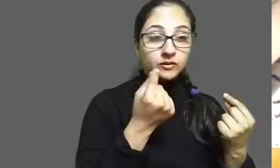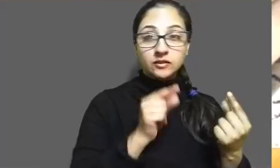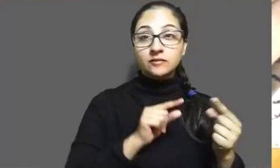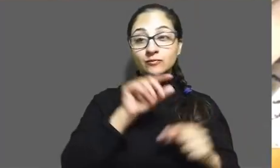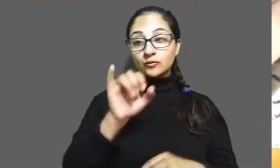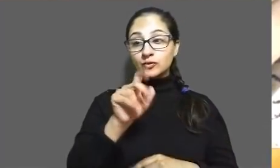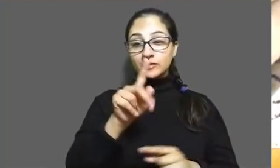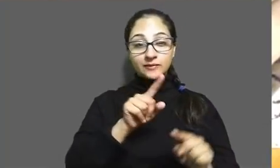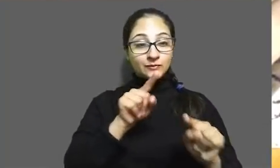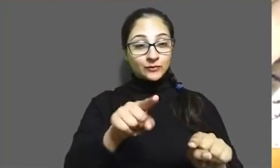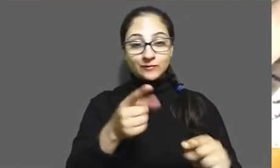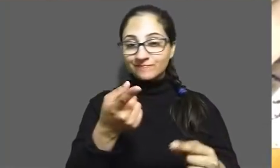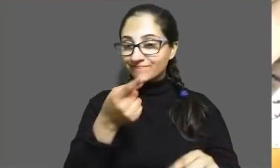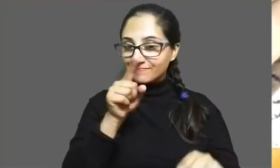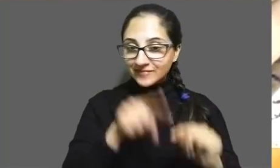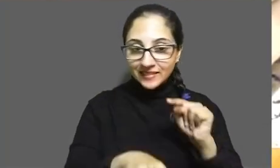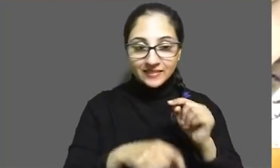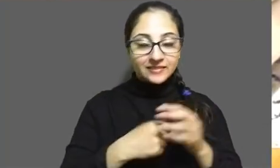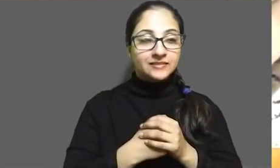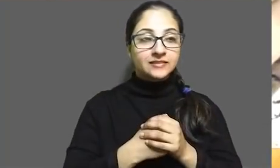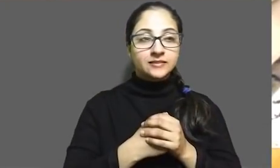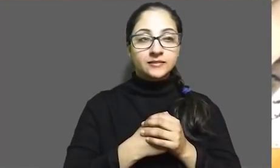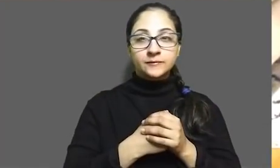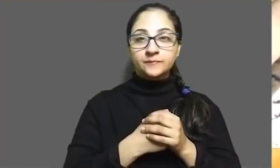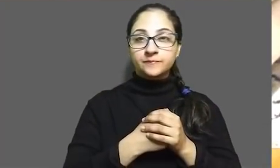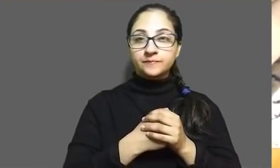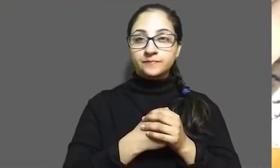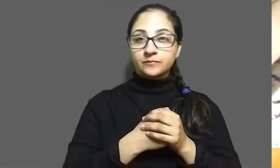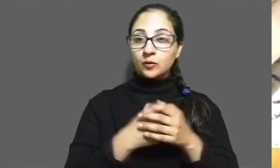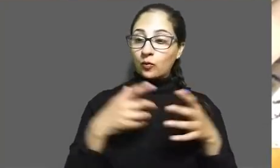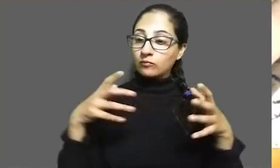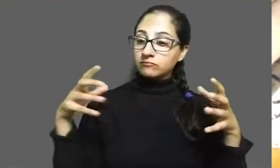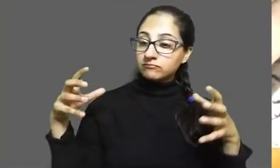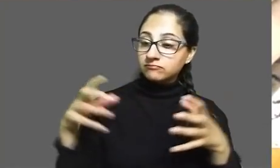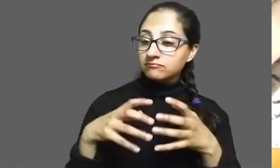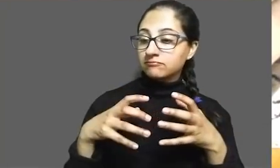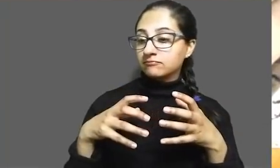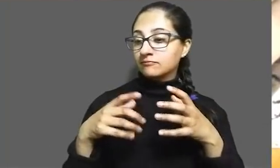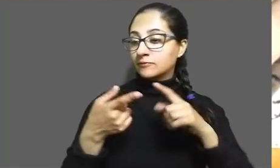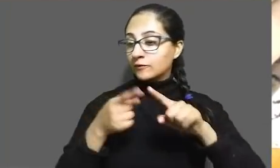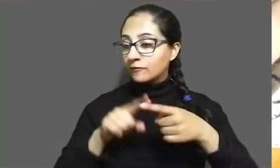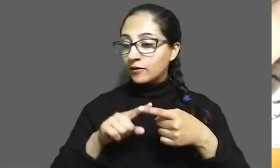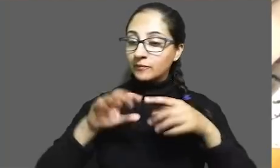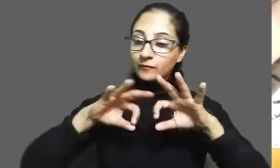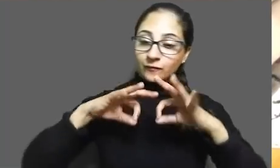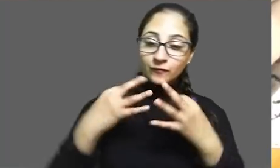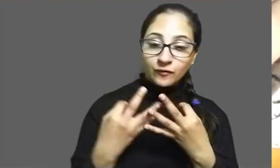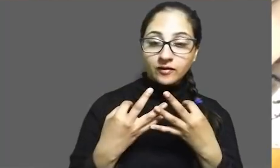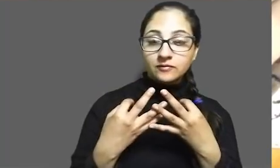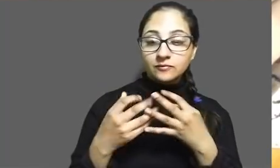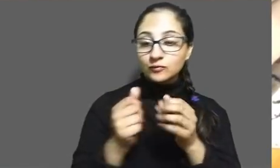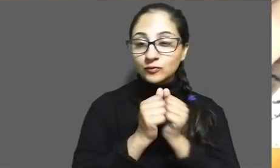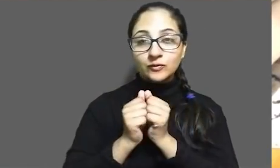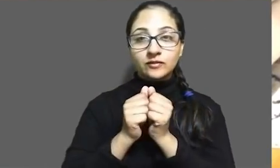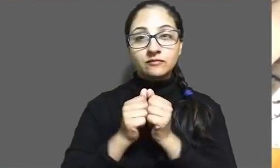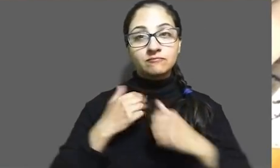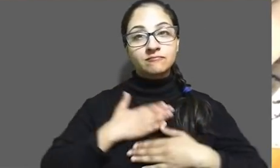go to Jamaat Khana or not being able to get together with a friend for a coffee or